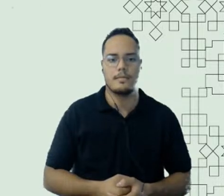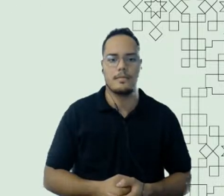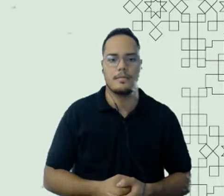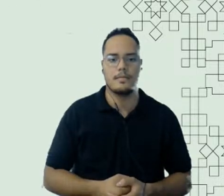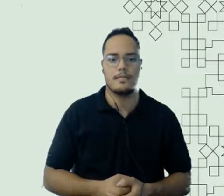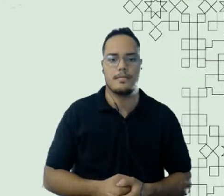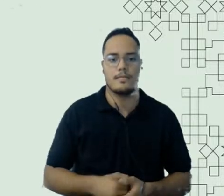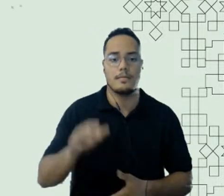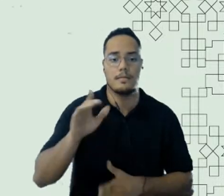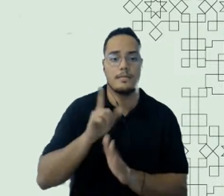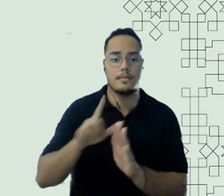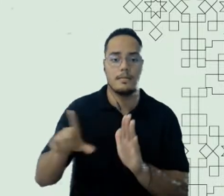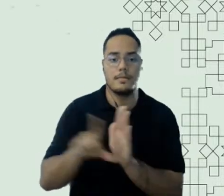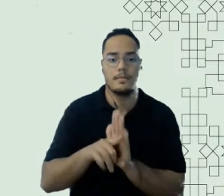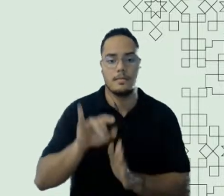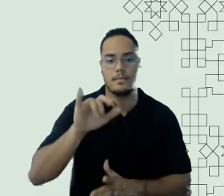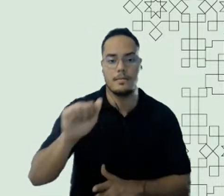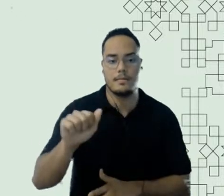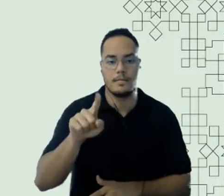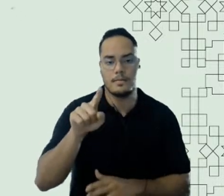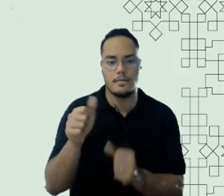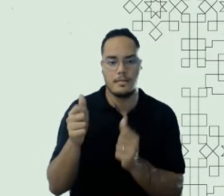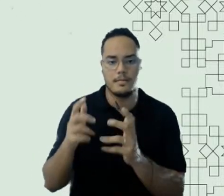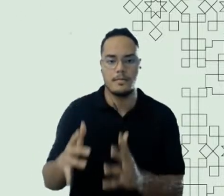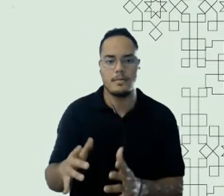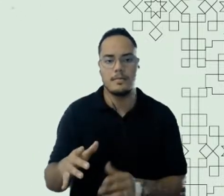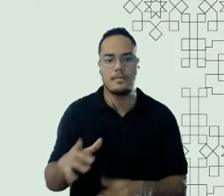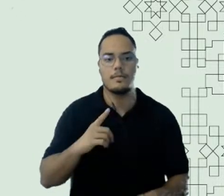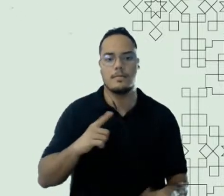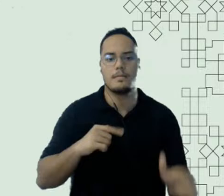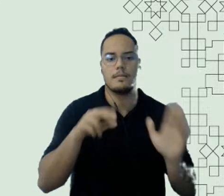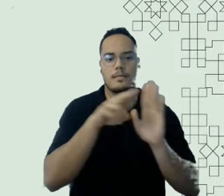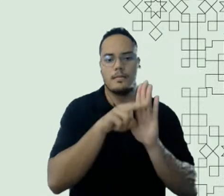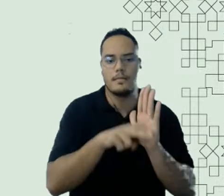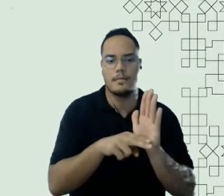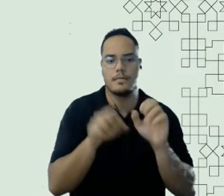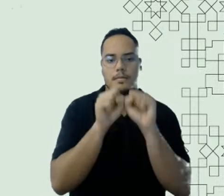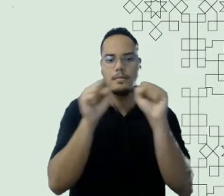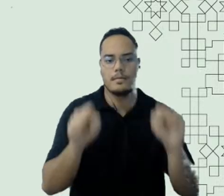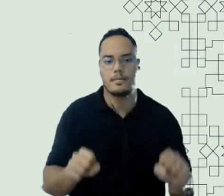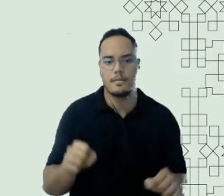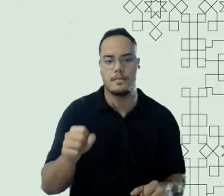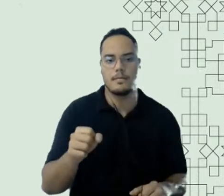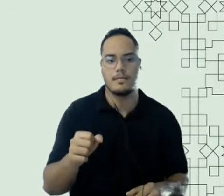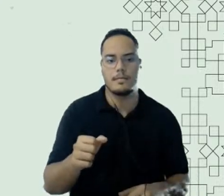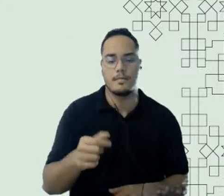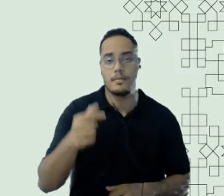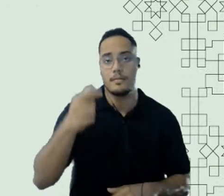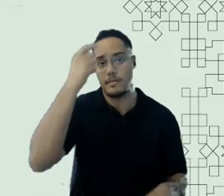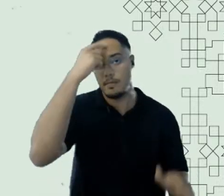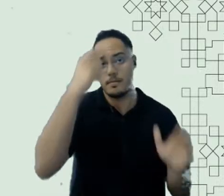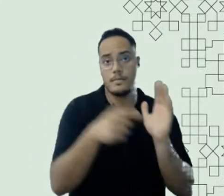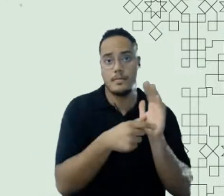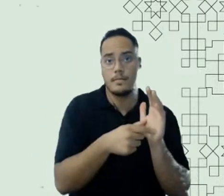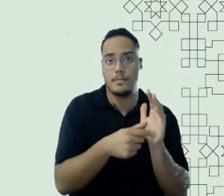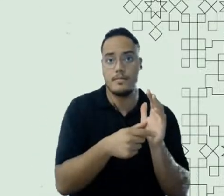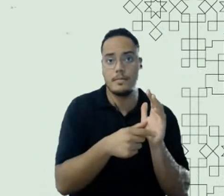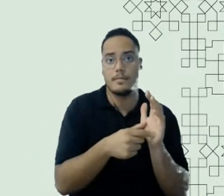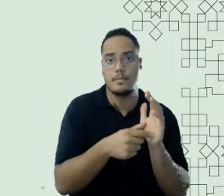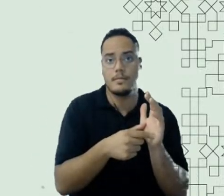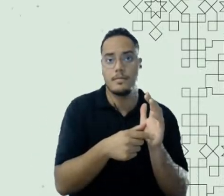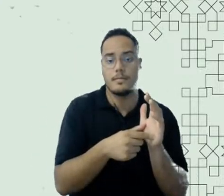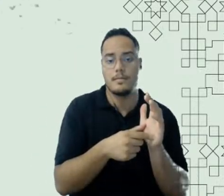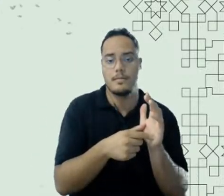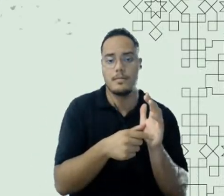AI system by the European Union that is, you know, that will be finalized in the